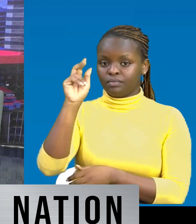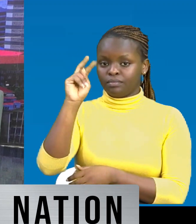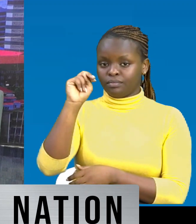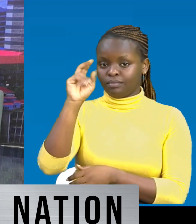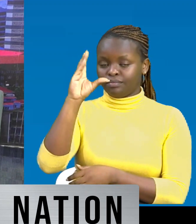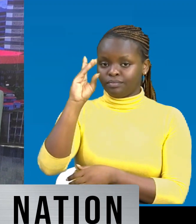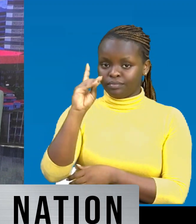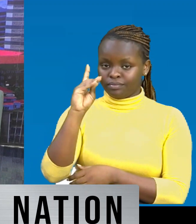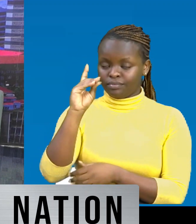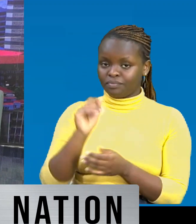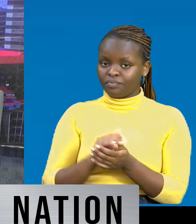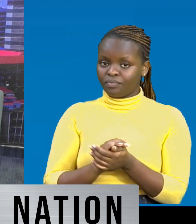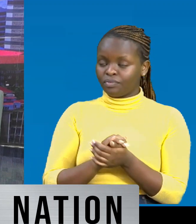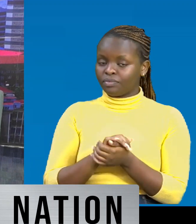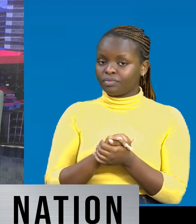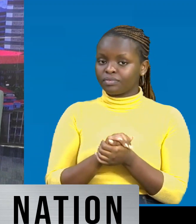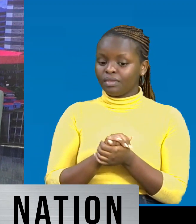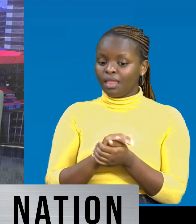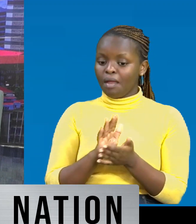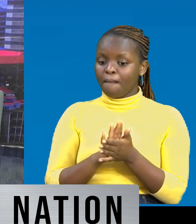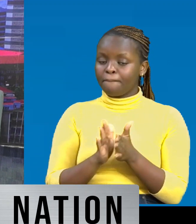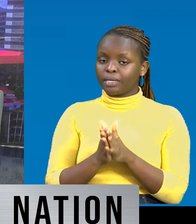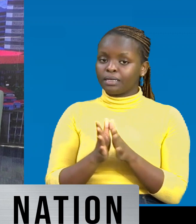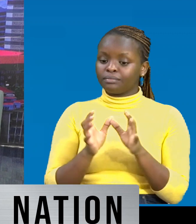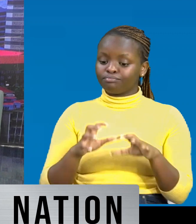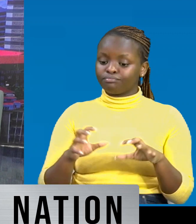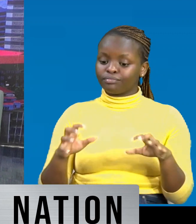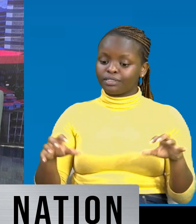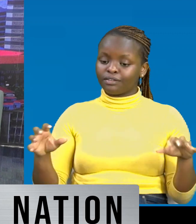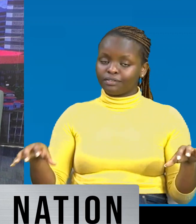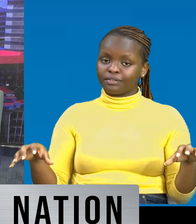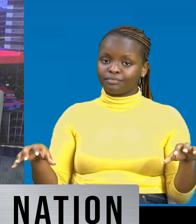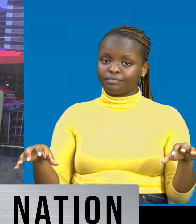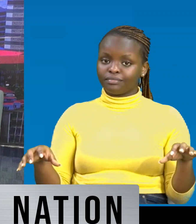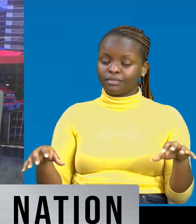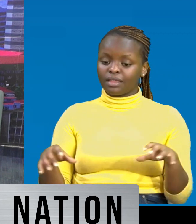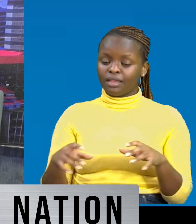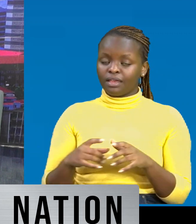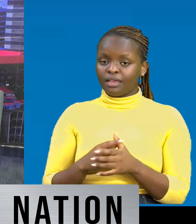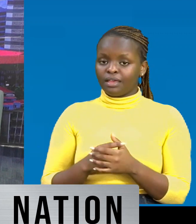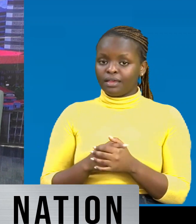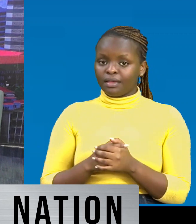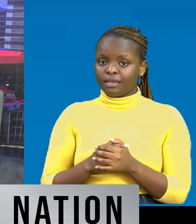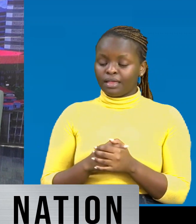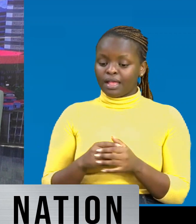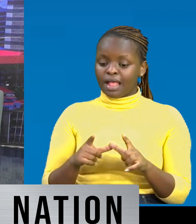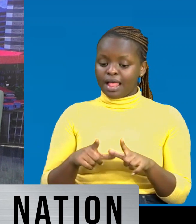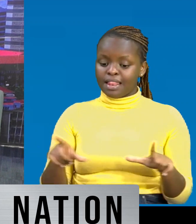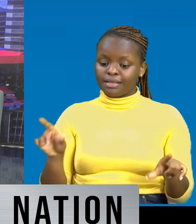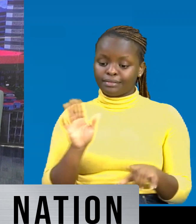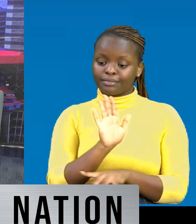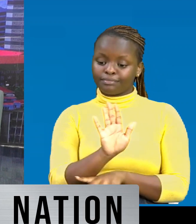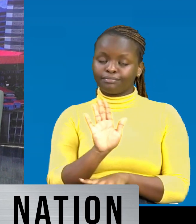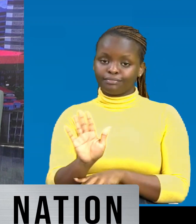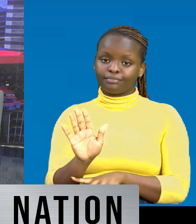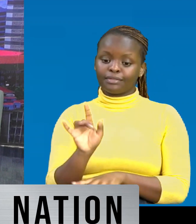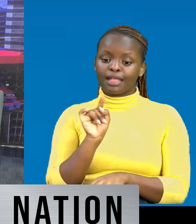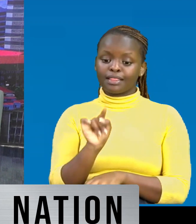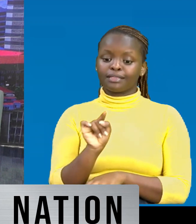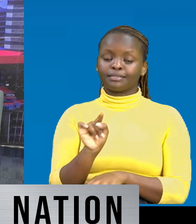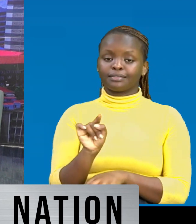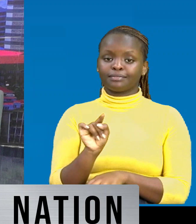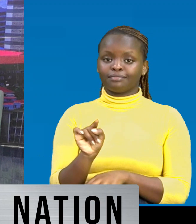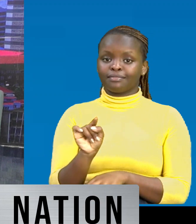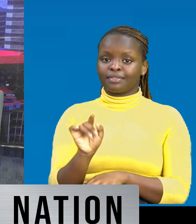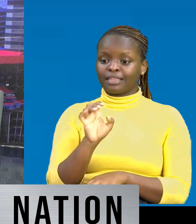a Kenyan will now become suffer consequences even when that land is theirs. This is the thing. East